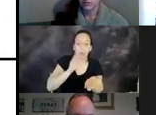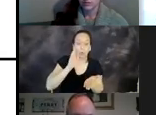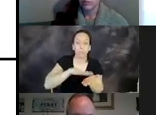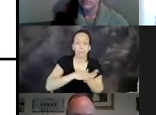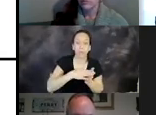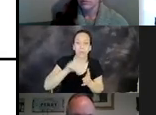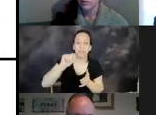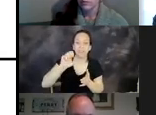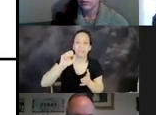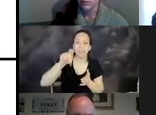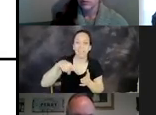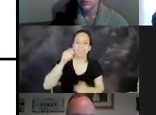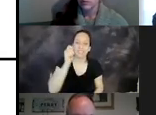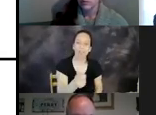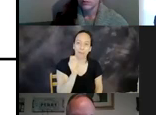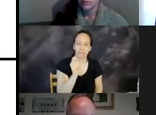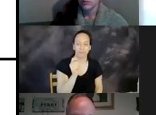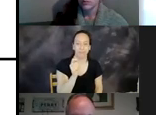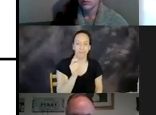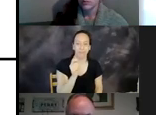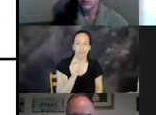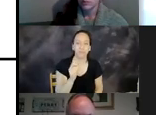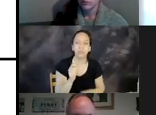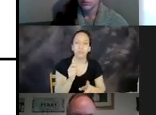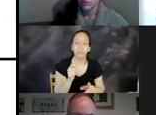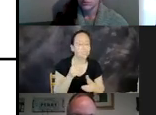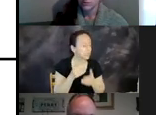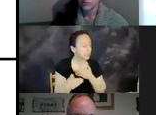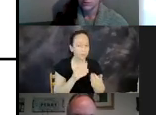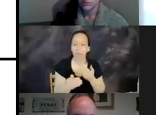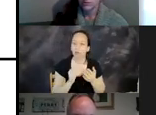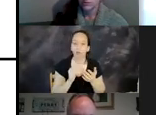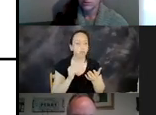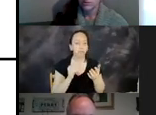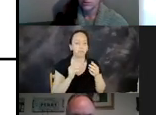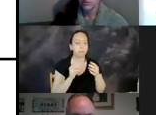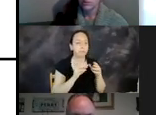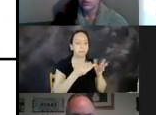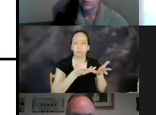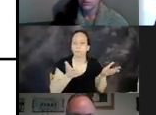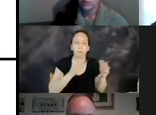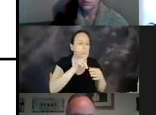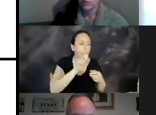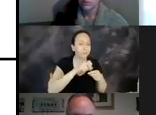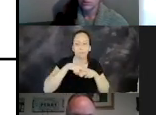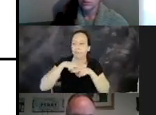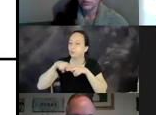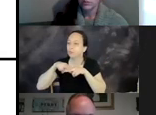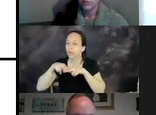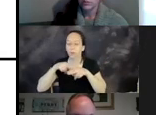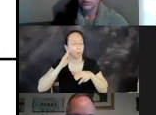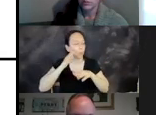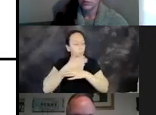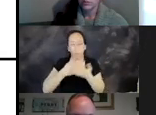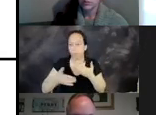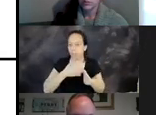tapping something at a reader regardless of what mode you're on. Now we're all familiar with tapping to get